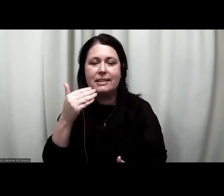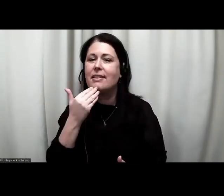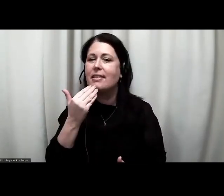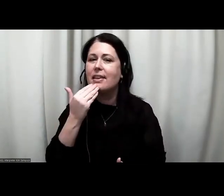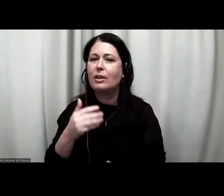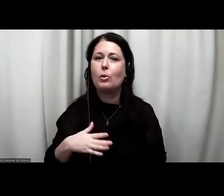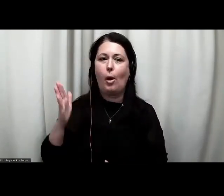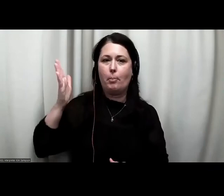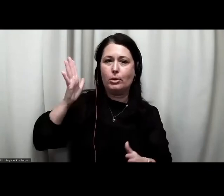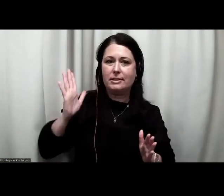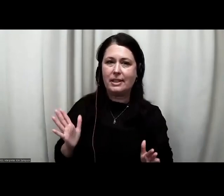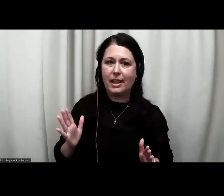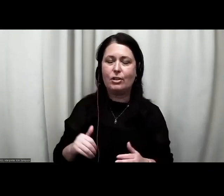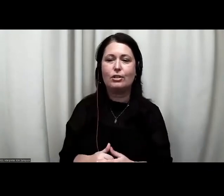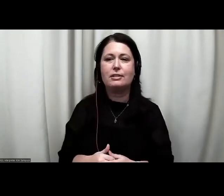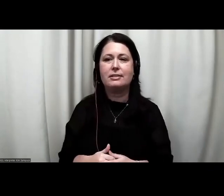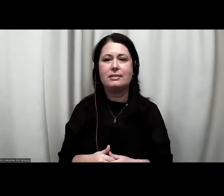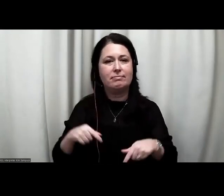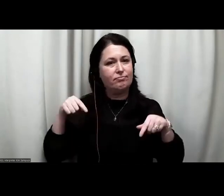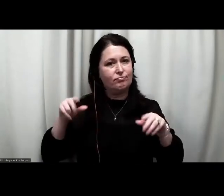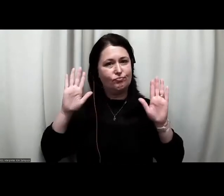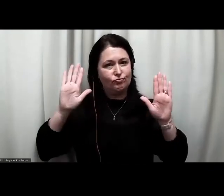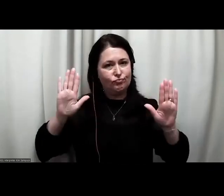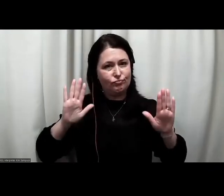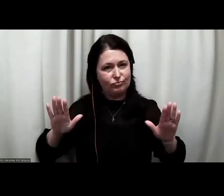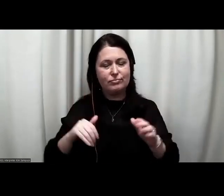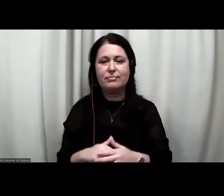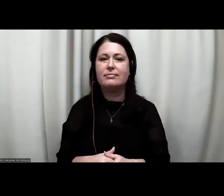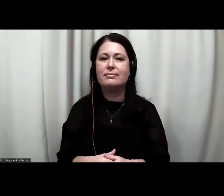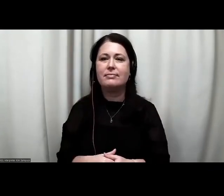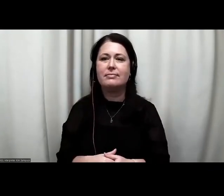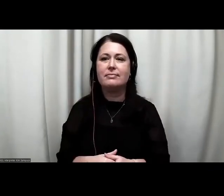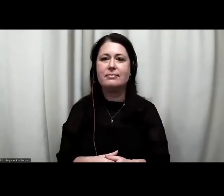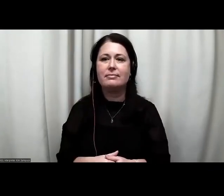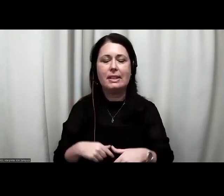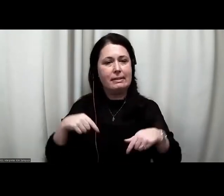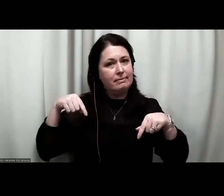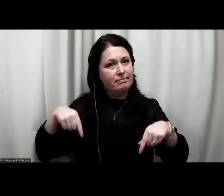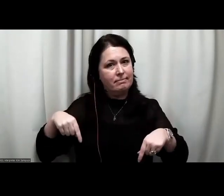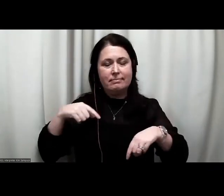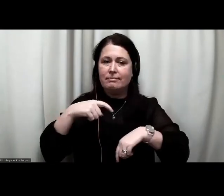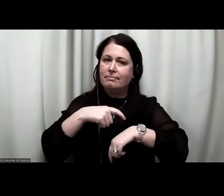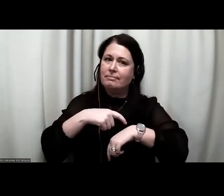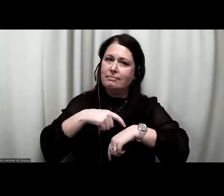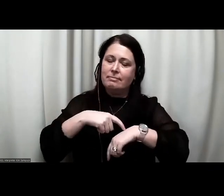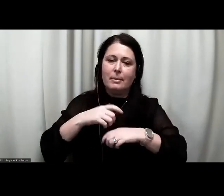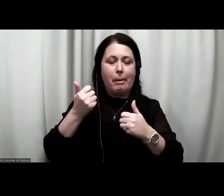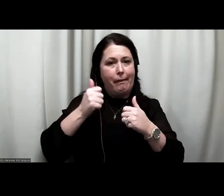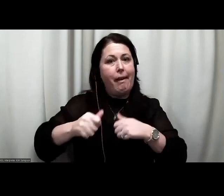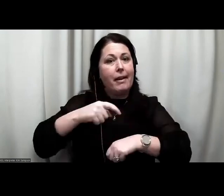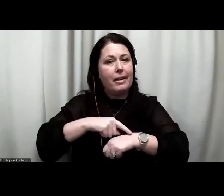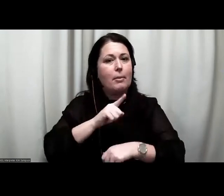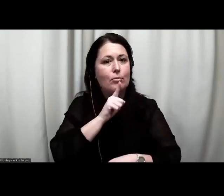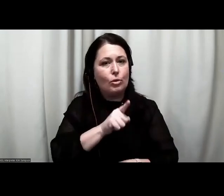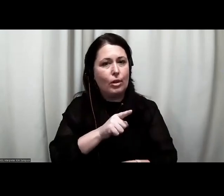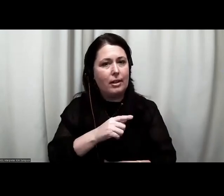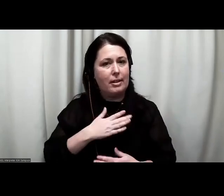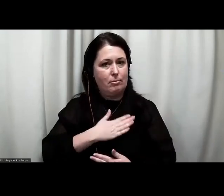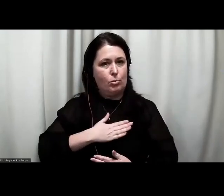our presenters. This information is so great, especially, you know, these days, but anytime at all.